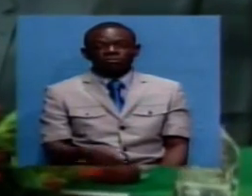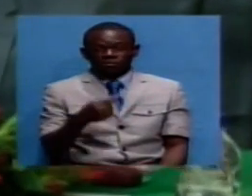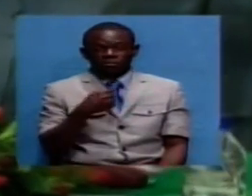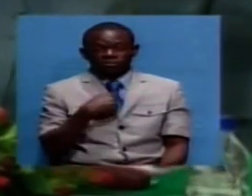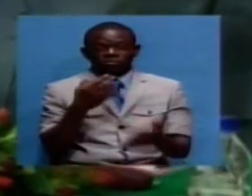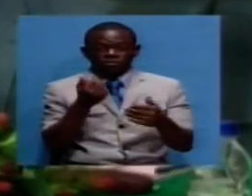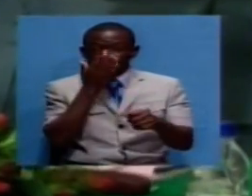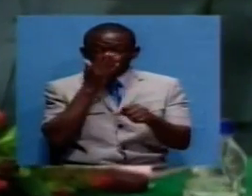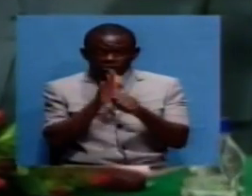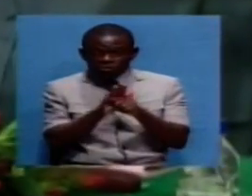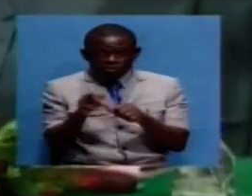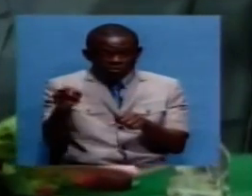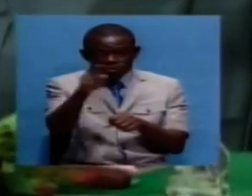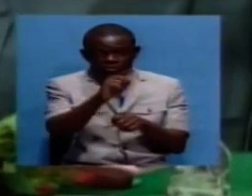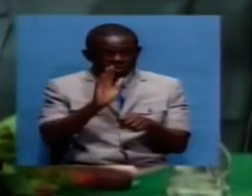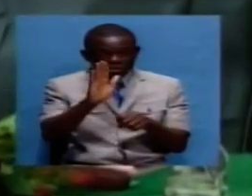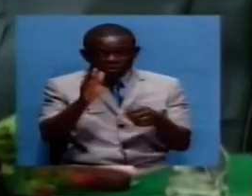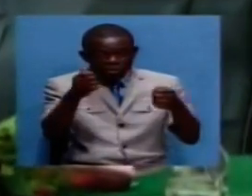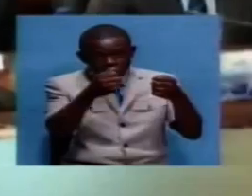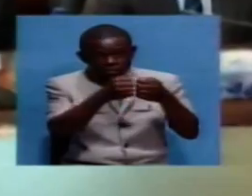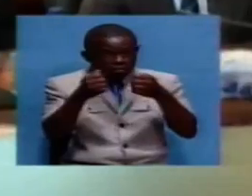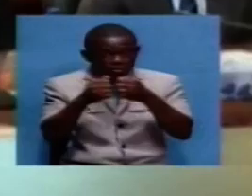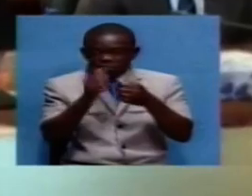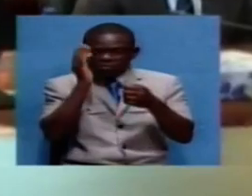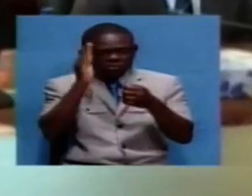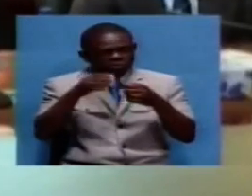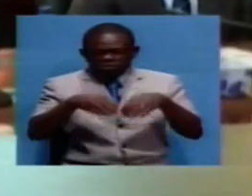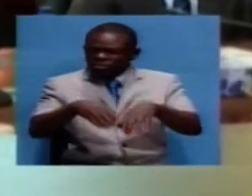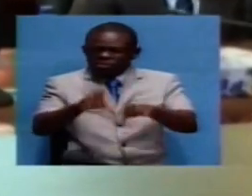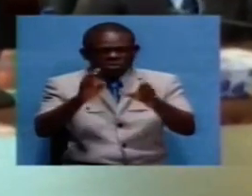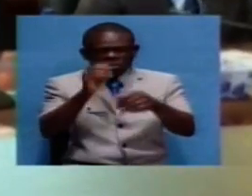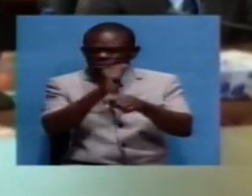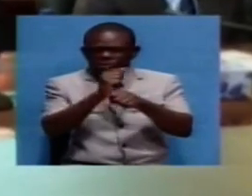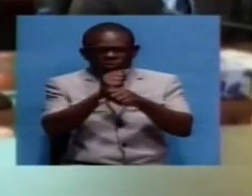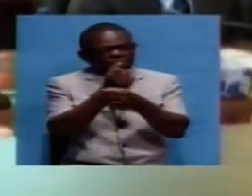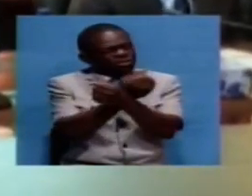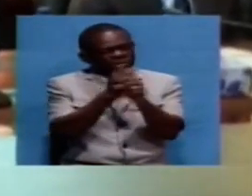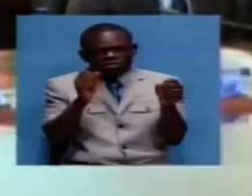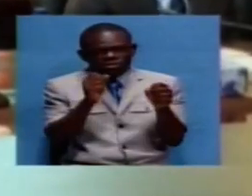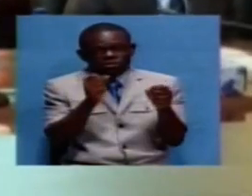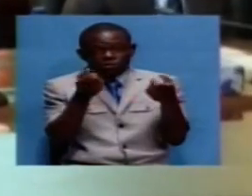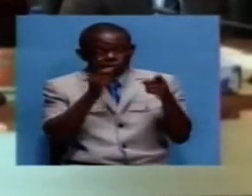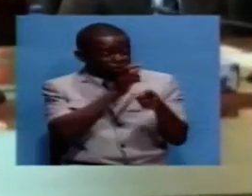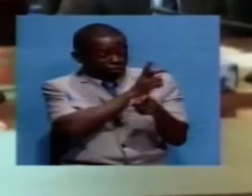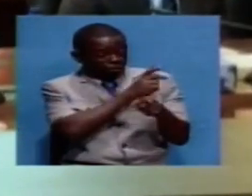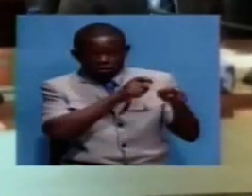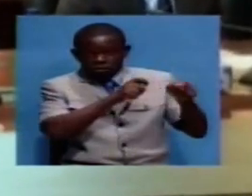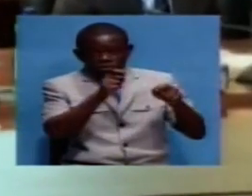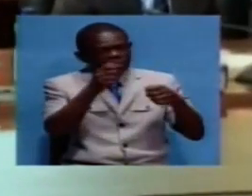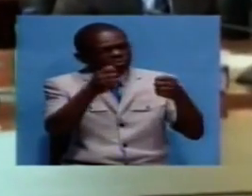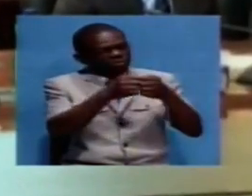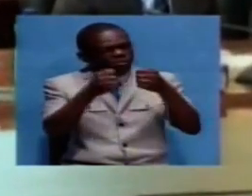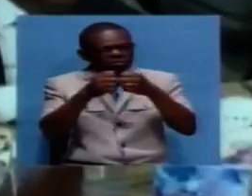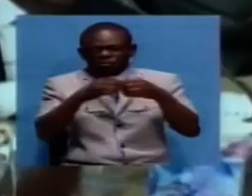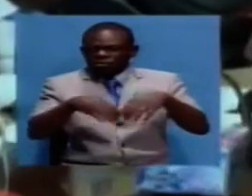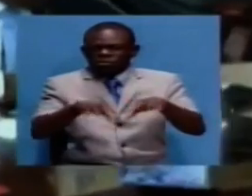all, whatsoever. I think it will affect those criminal elements who are trying to destabilize the peace in the nation.